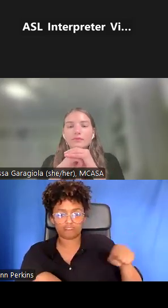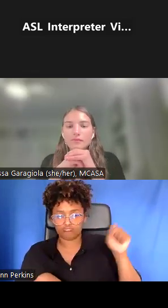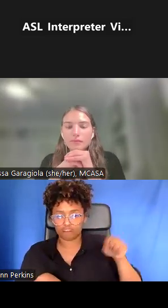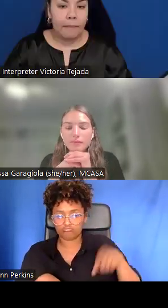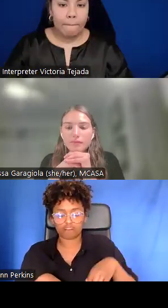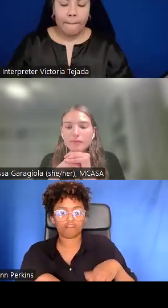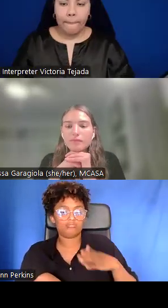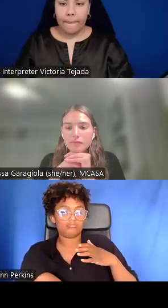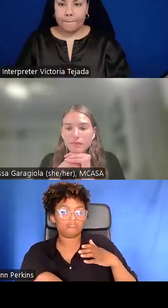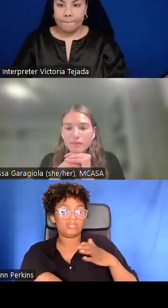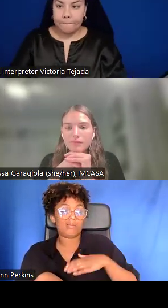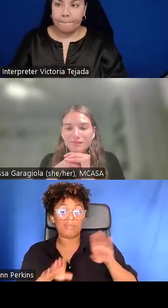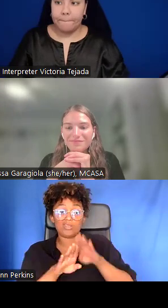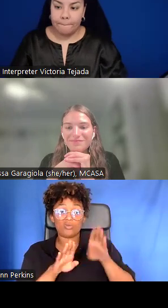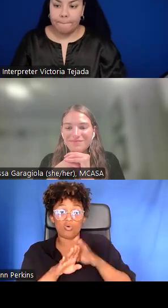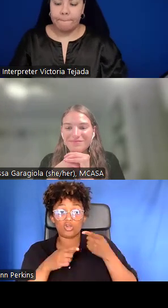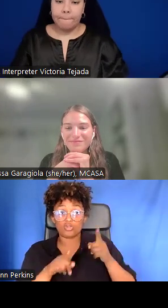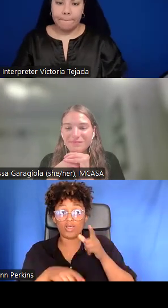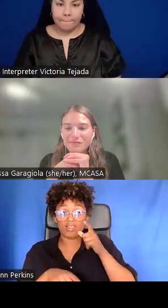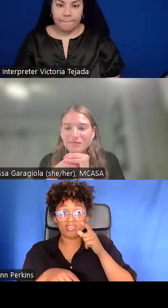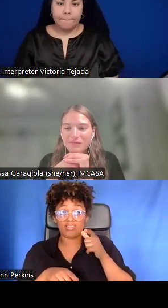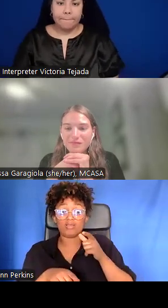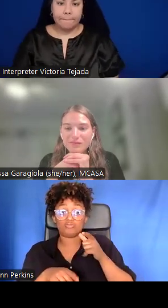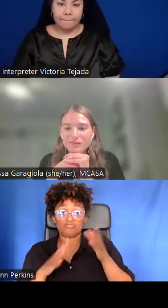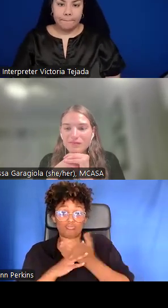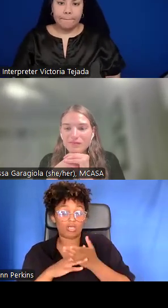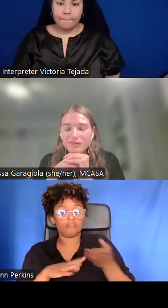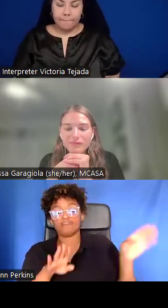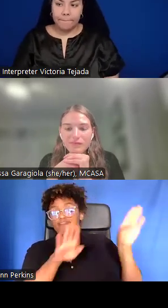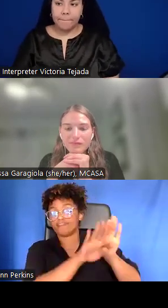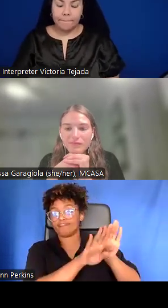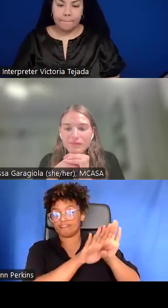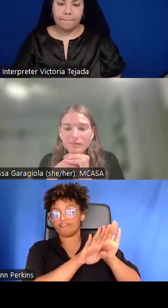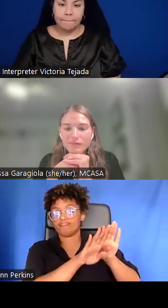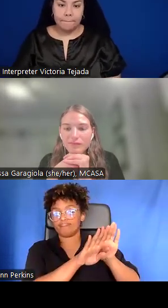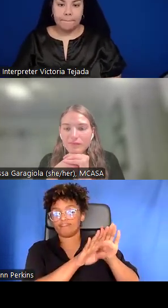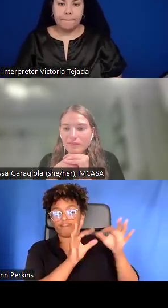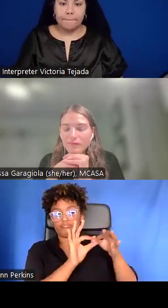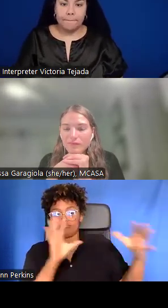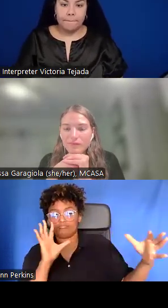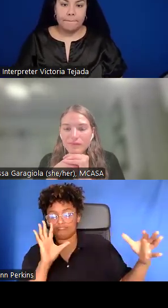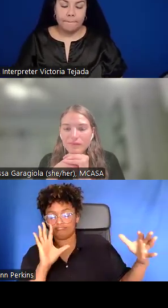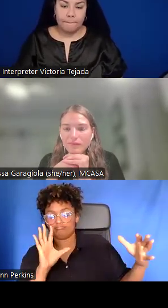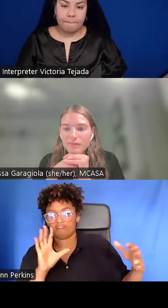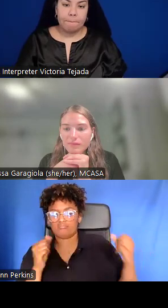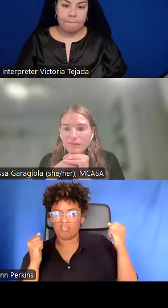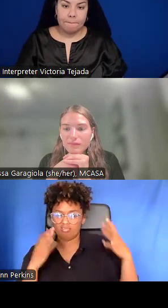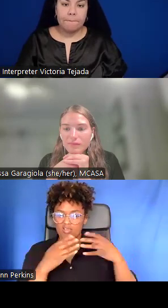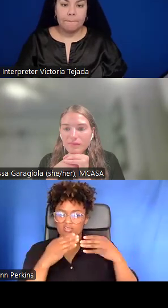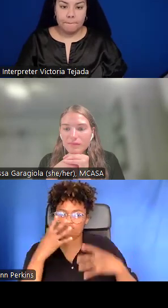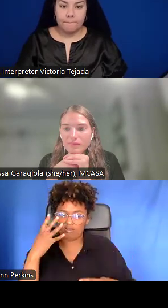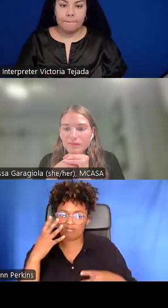my door during my lunch break. So making sure that you are able to actually take that break. So lots of comments on